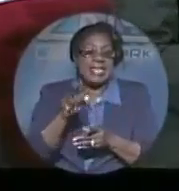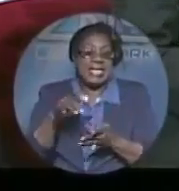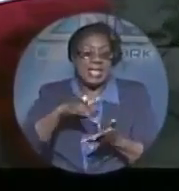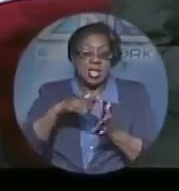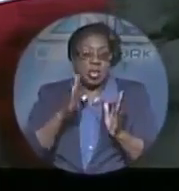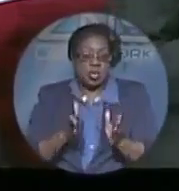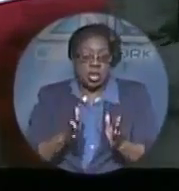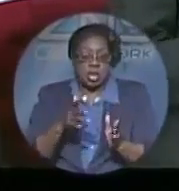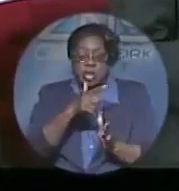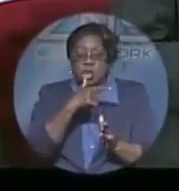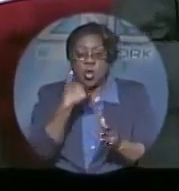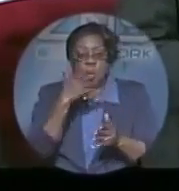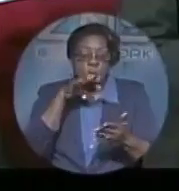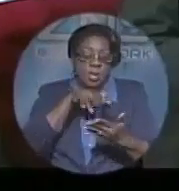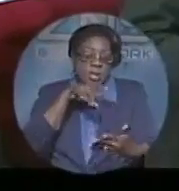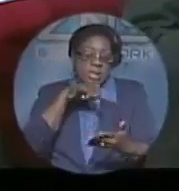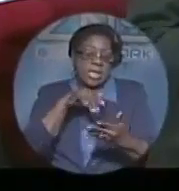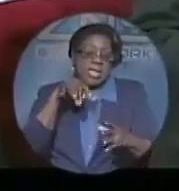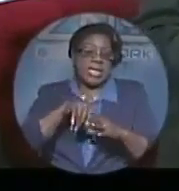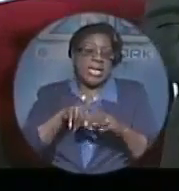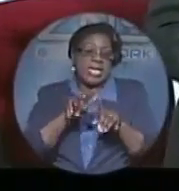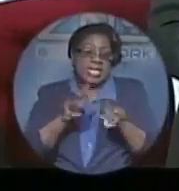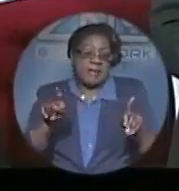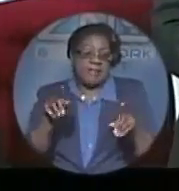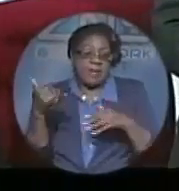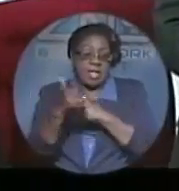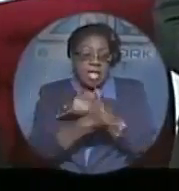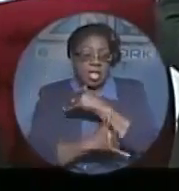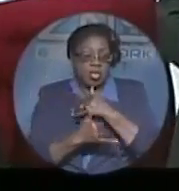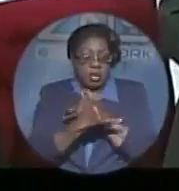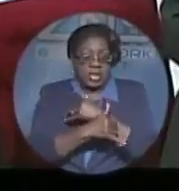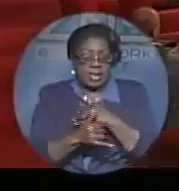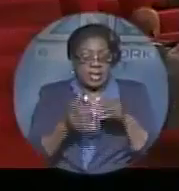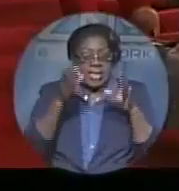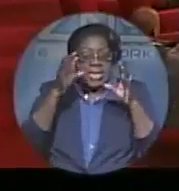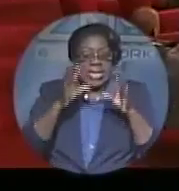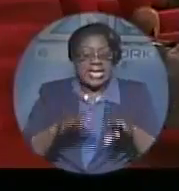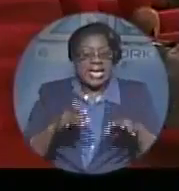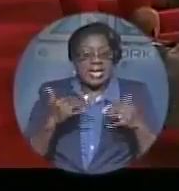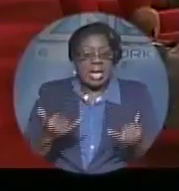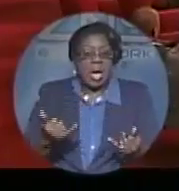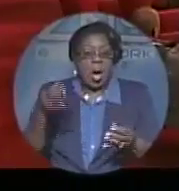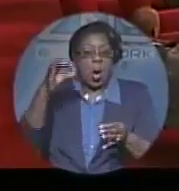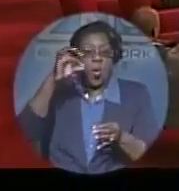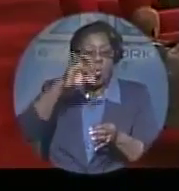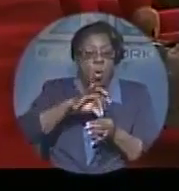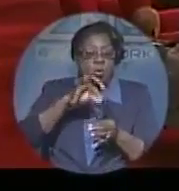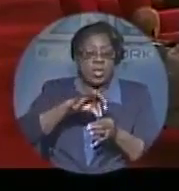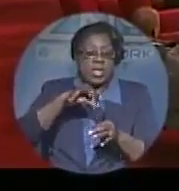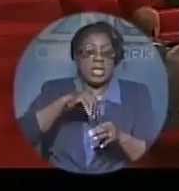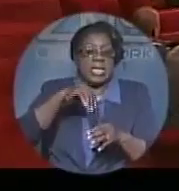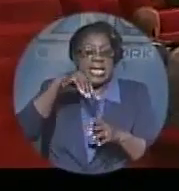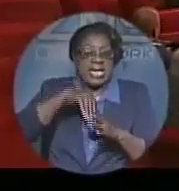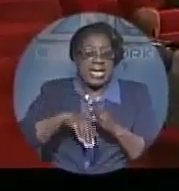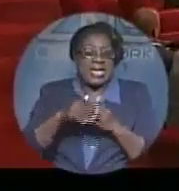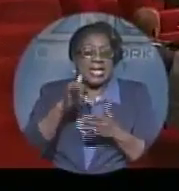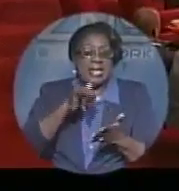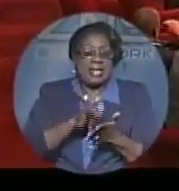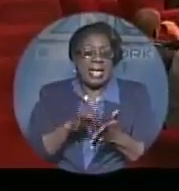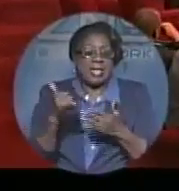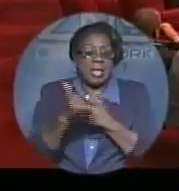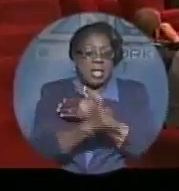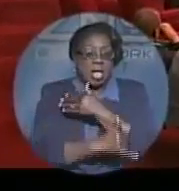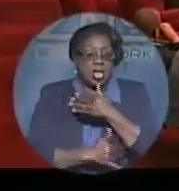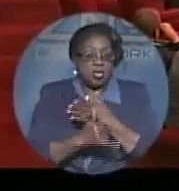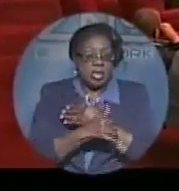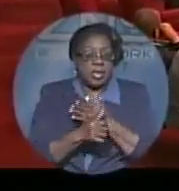saves many Bahamian families and many students hundreds. The amendments clarify provisions for